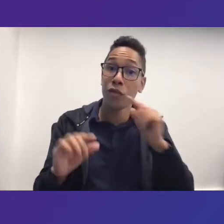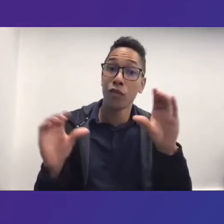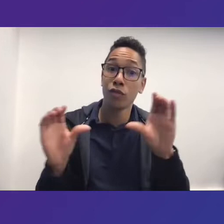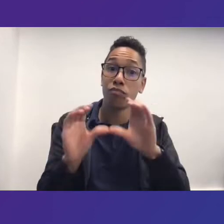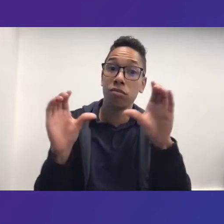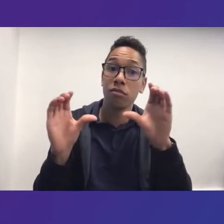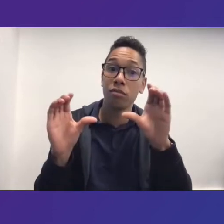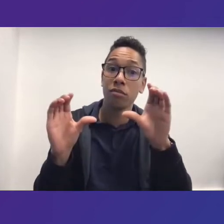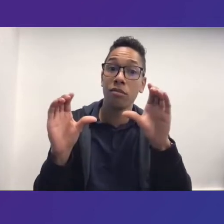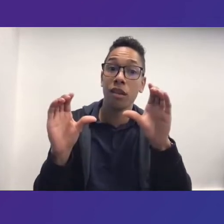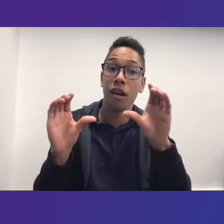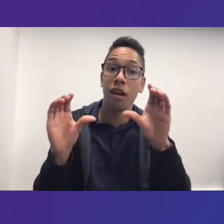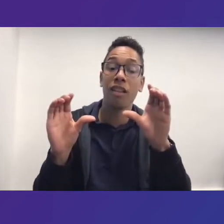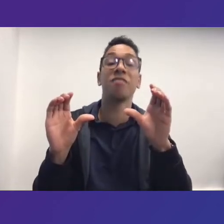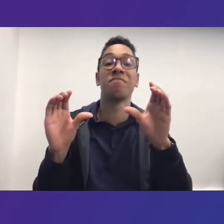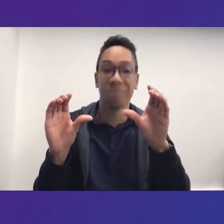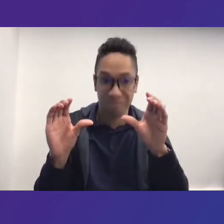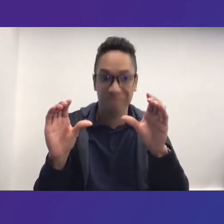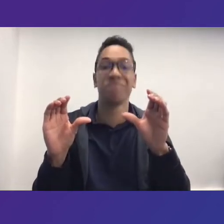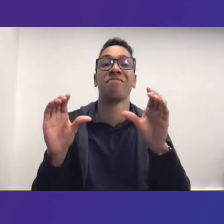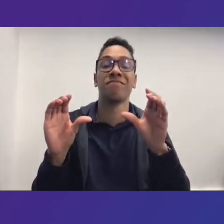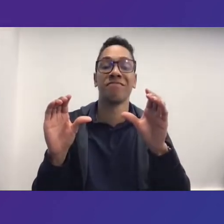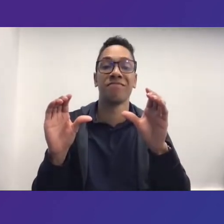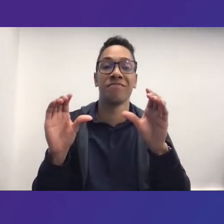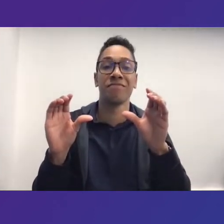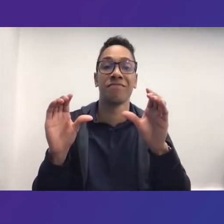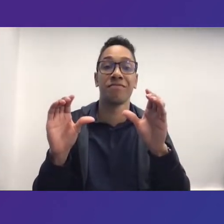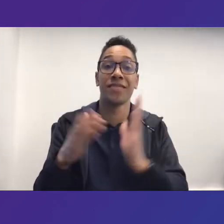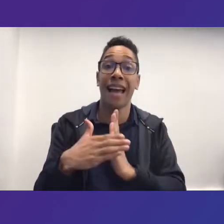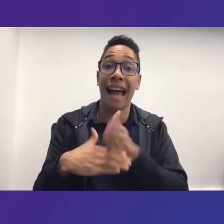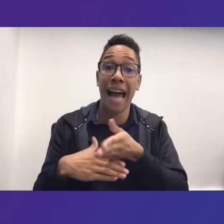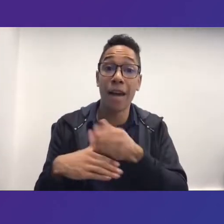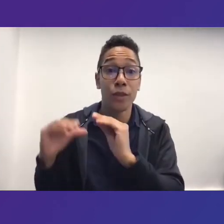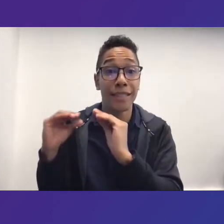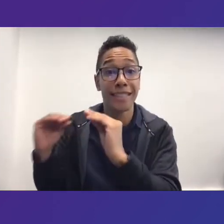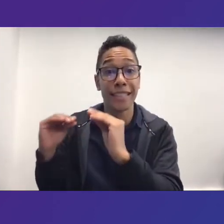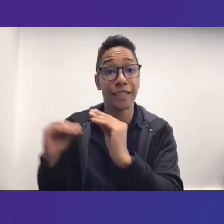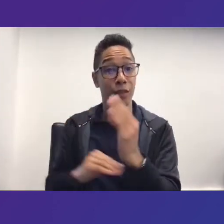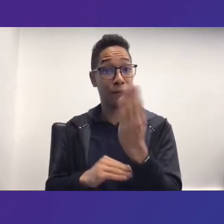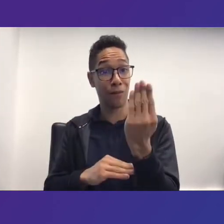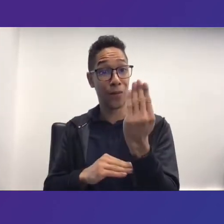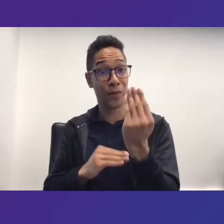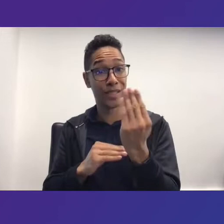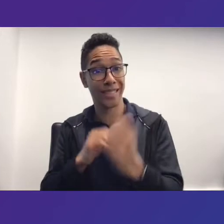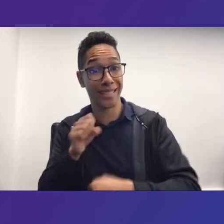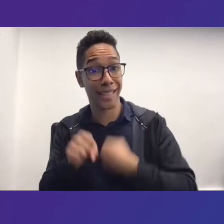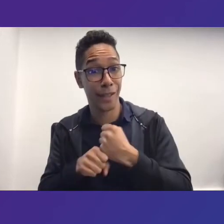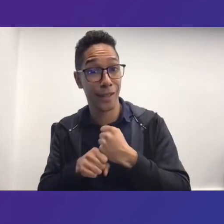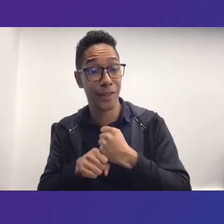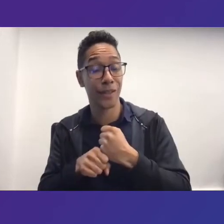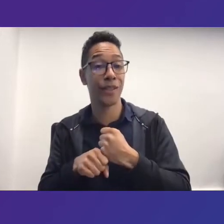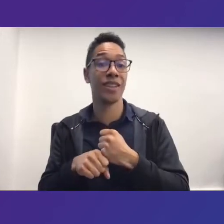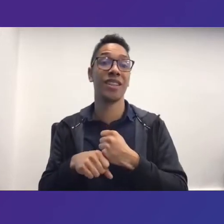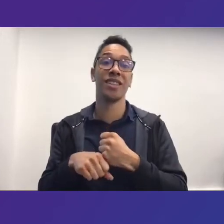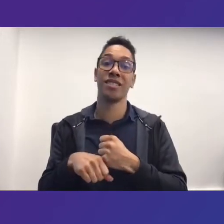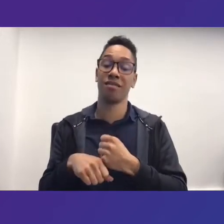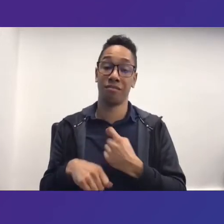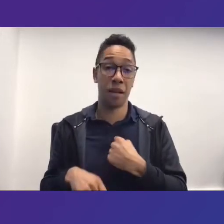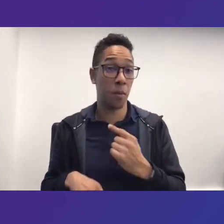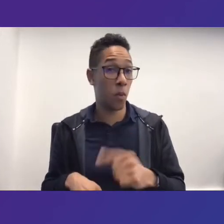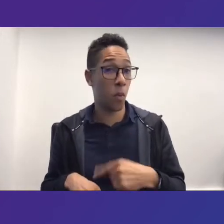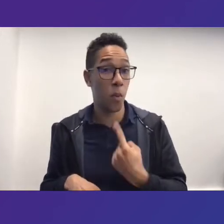could make that happen. After teaching 14 years and being one of